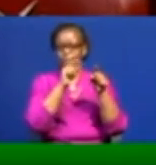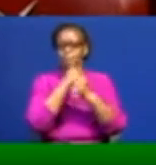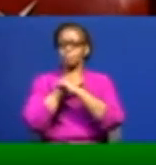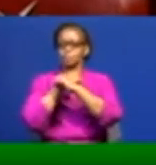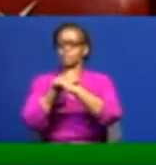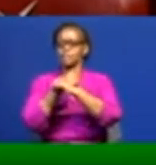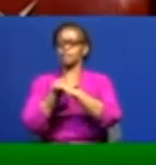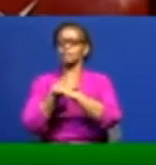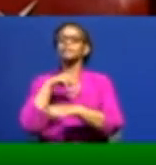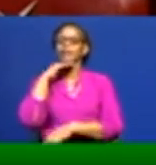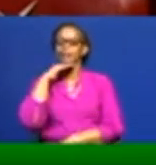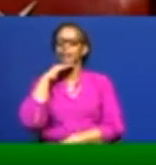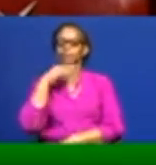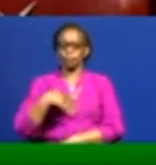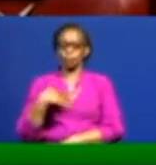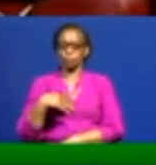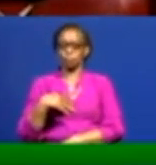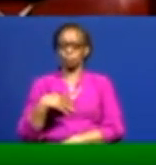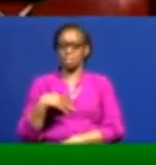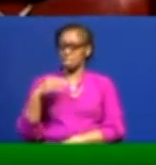The citizens cannot protect the dead.